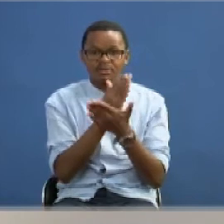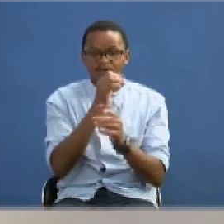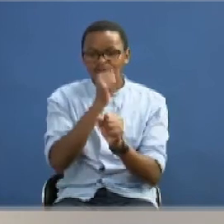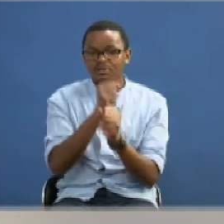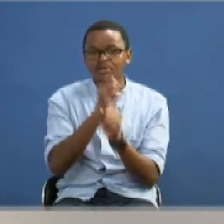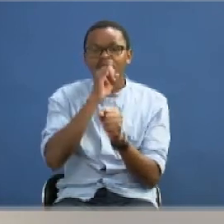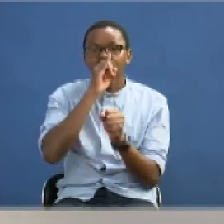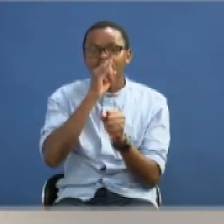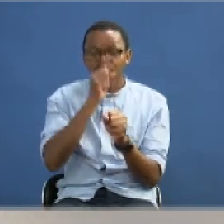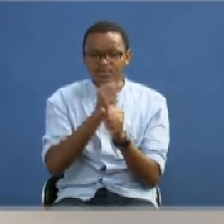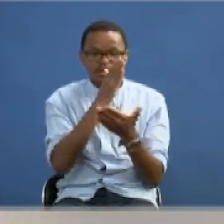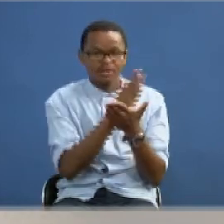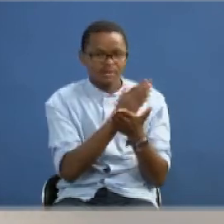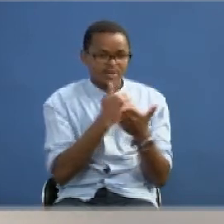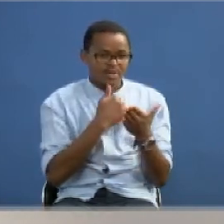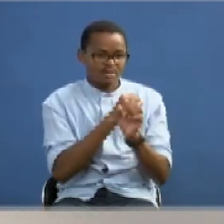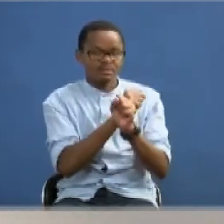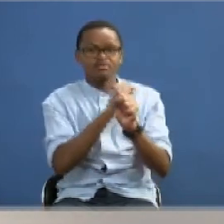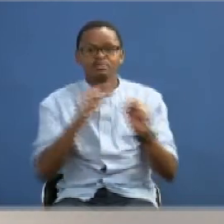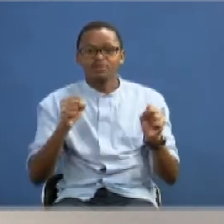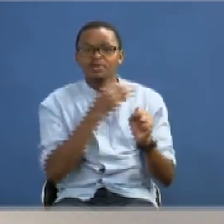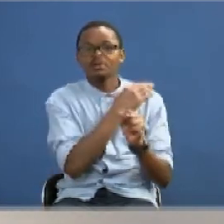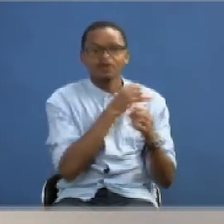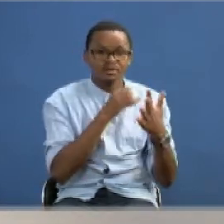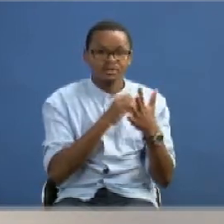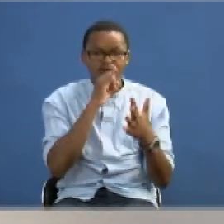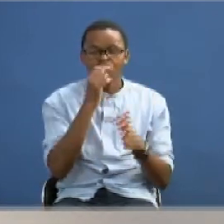do is to ensure that they are safe, and it